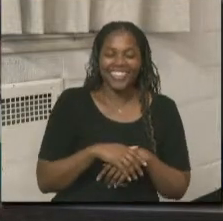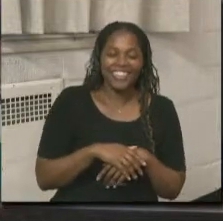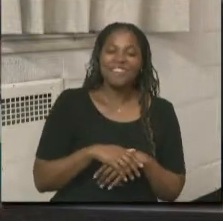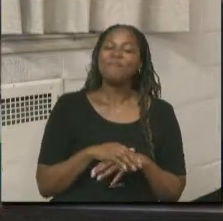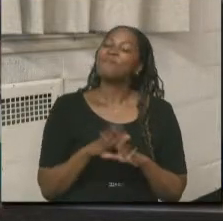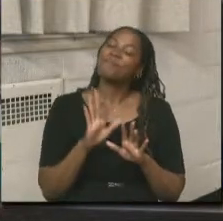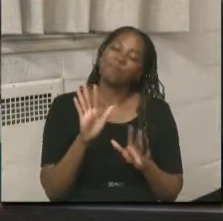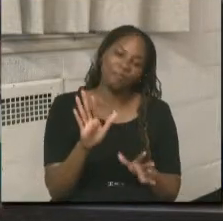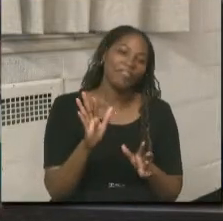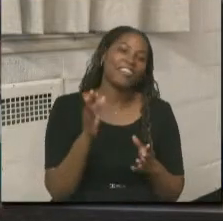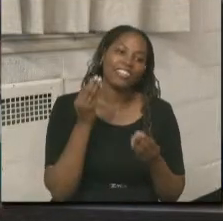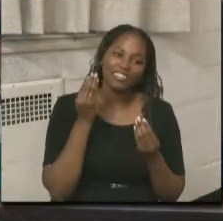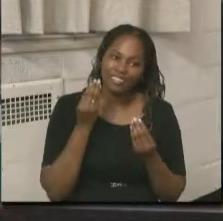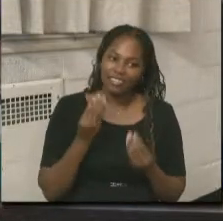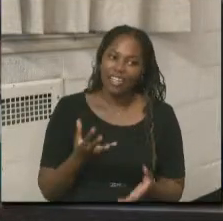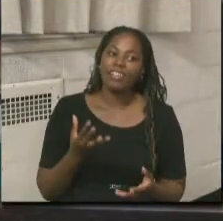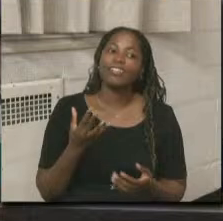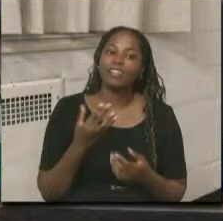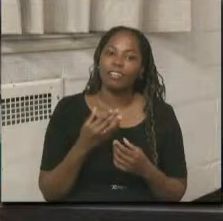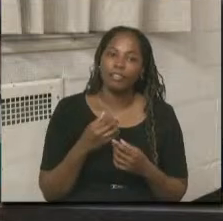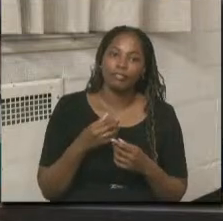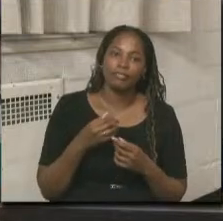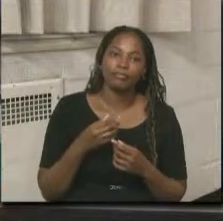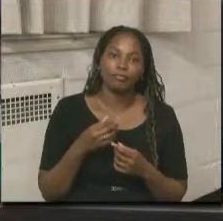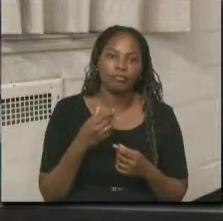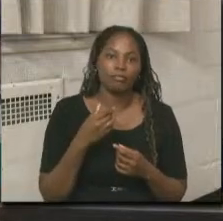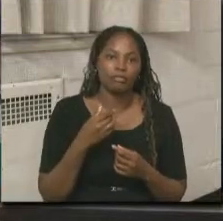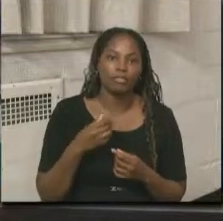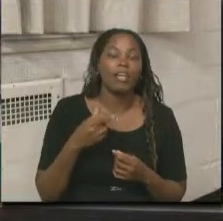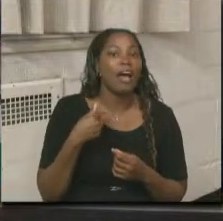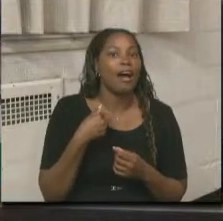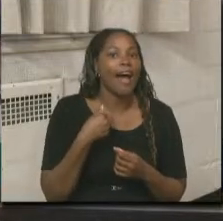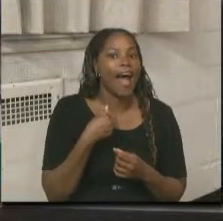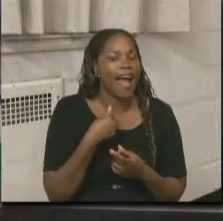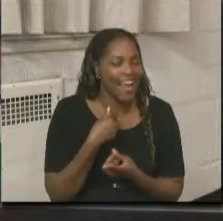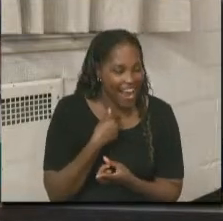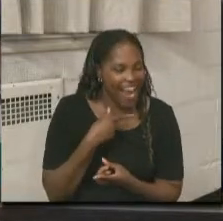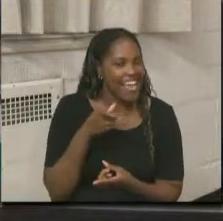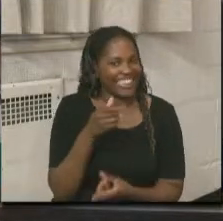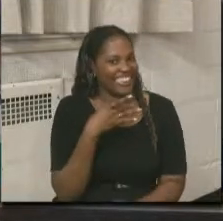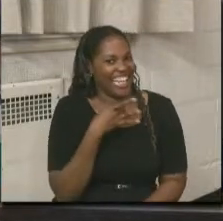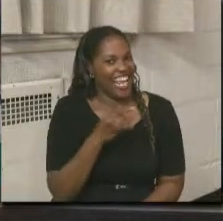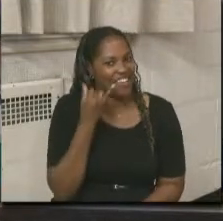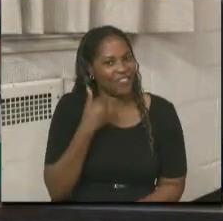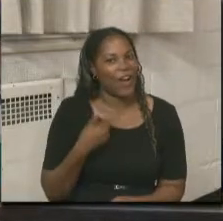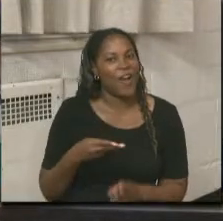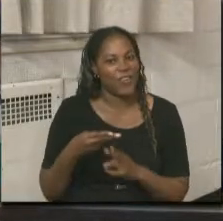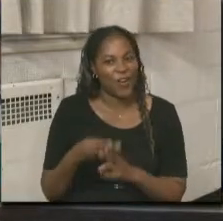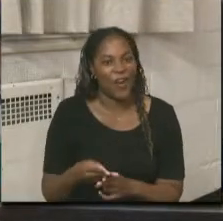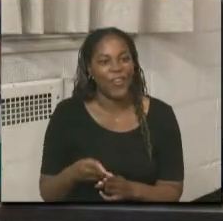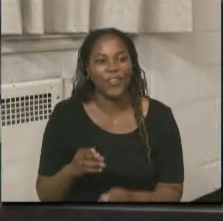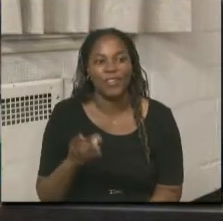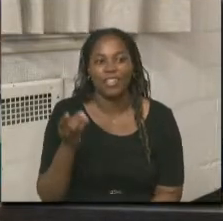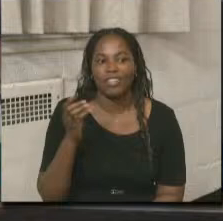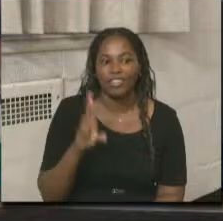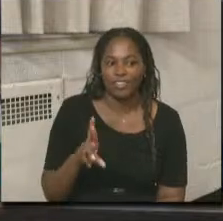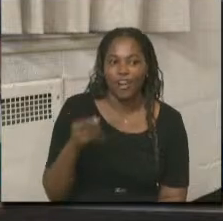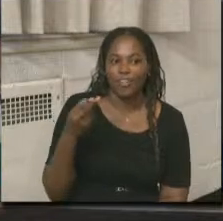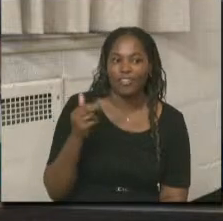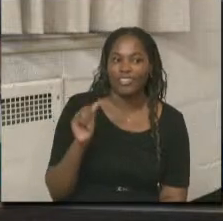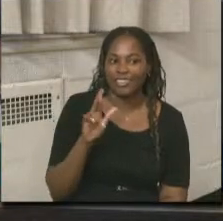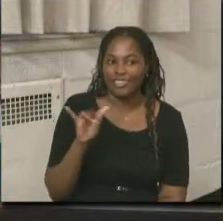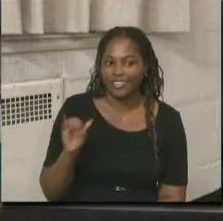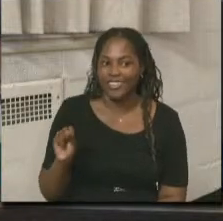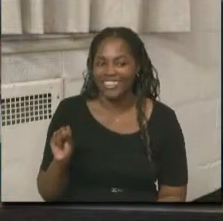I did talk to Dr. Harris a lot. He doesn't actually like when I say doctor. For some reason, I've never heard somebody not like doctor behind their name, but